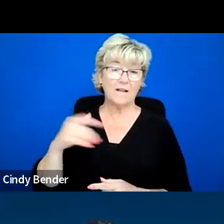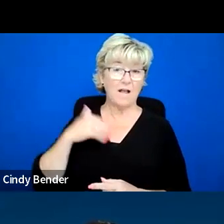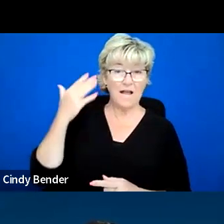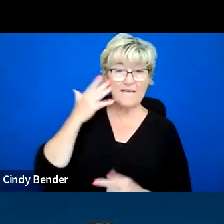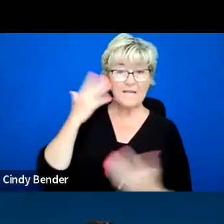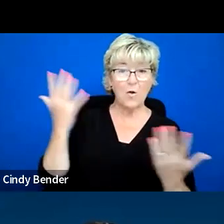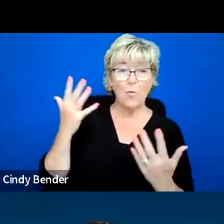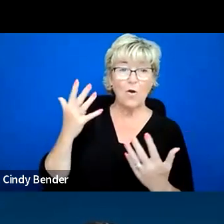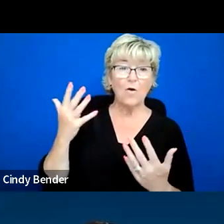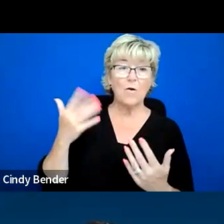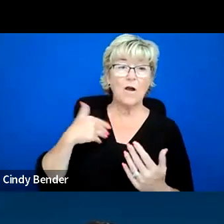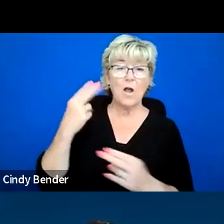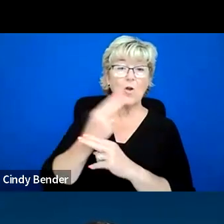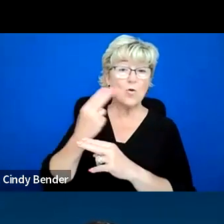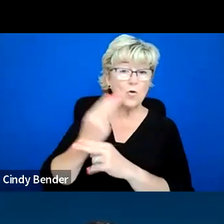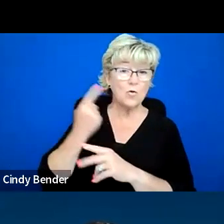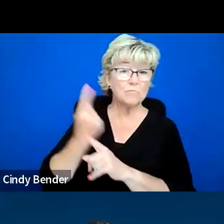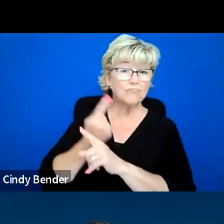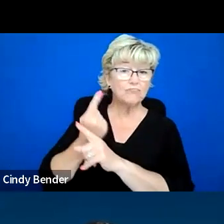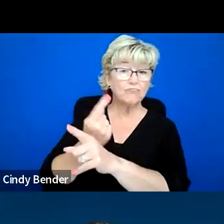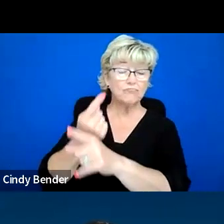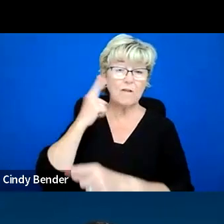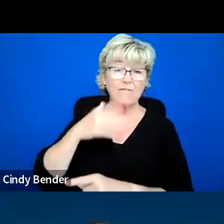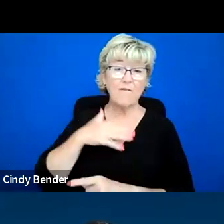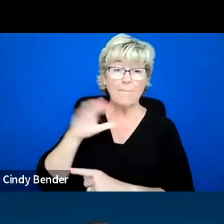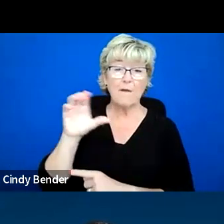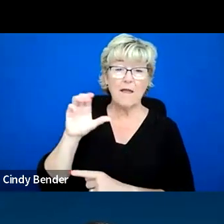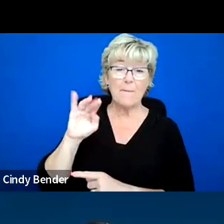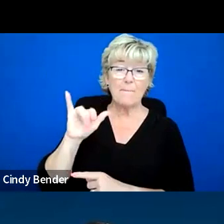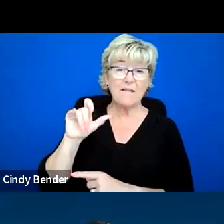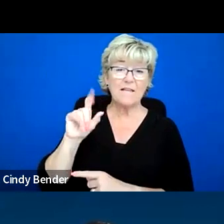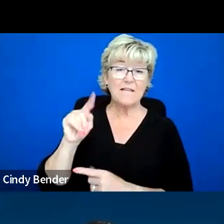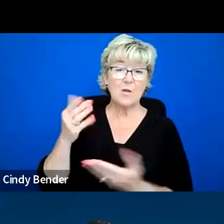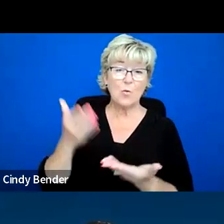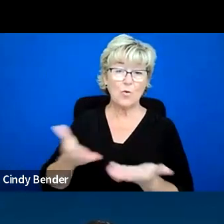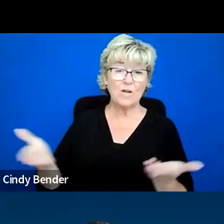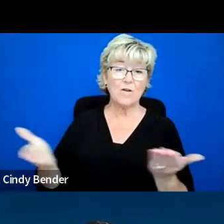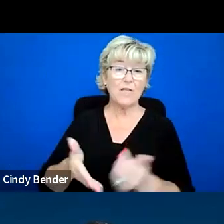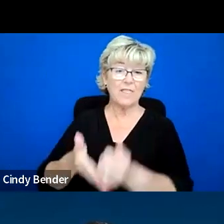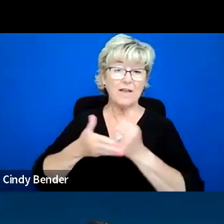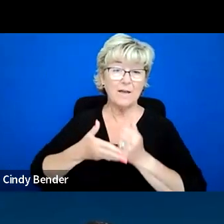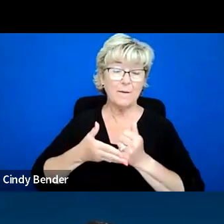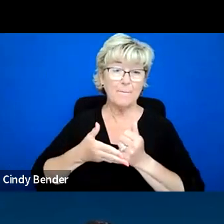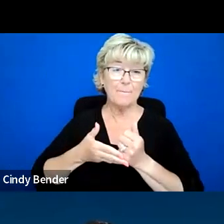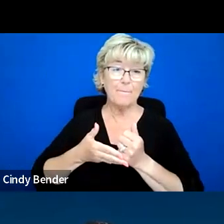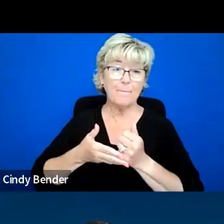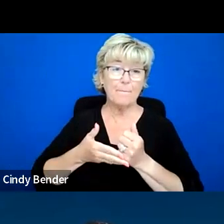what I use on a regular basis for my CMIST resources that help me